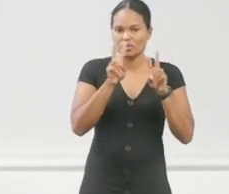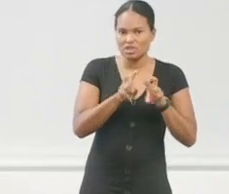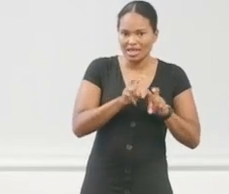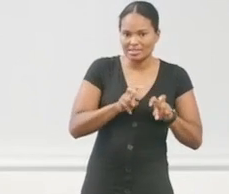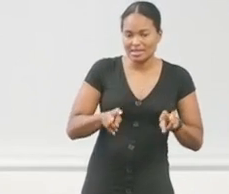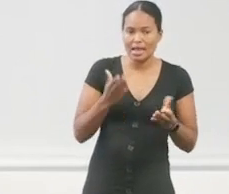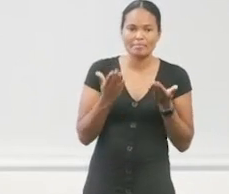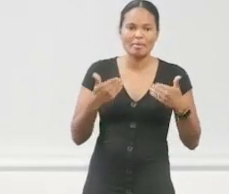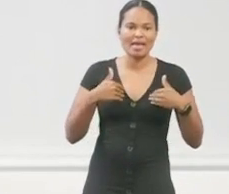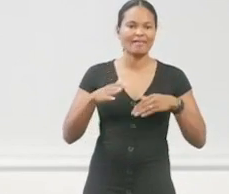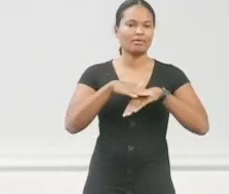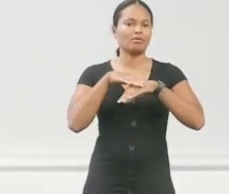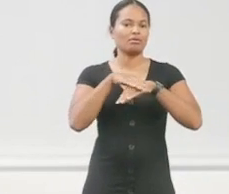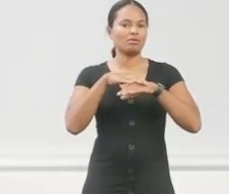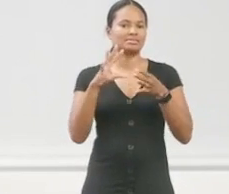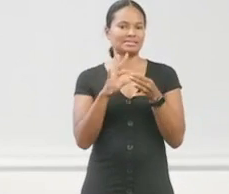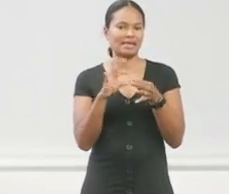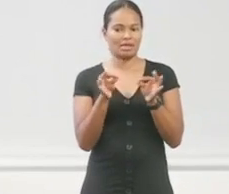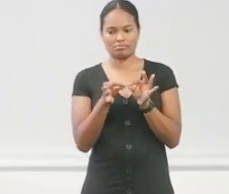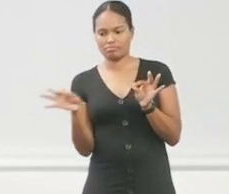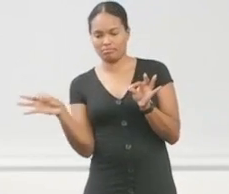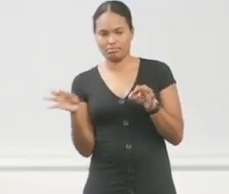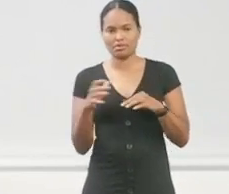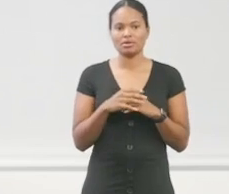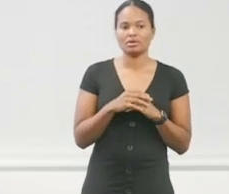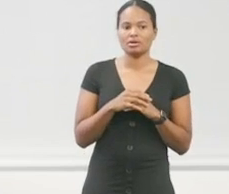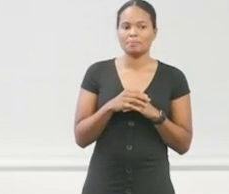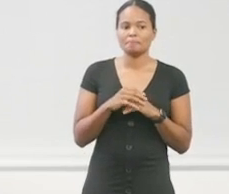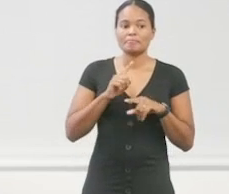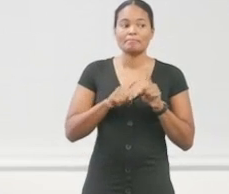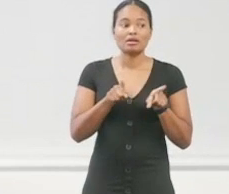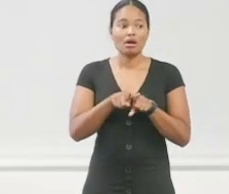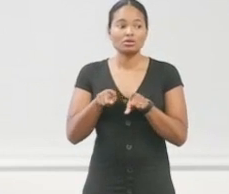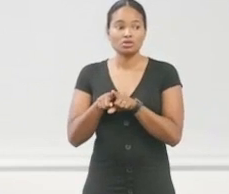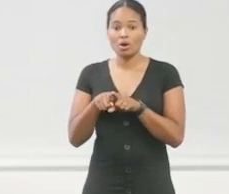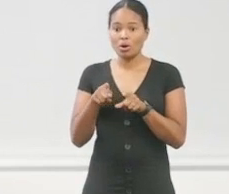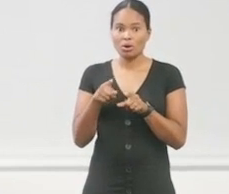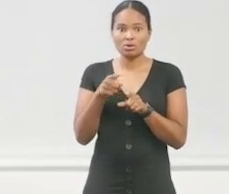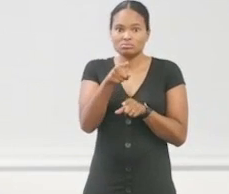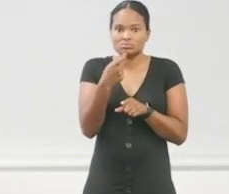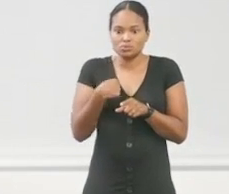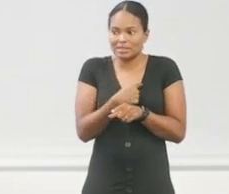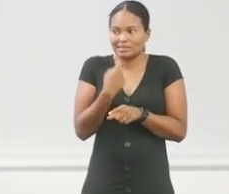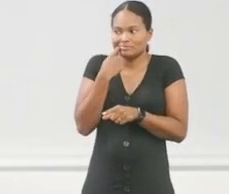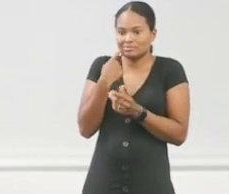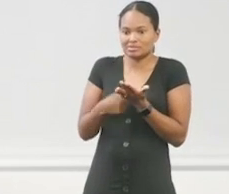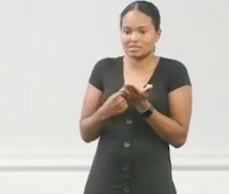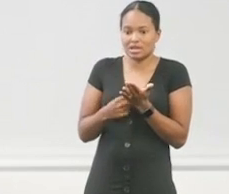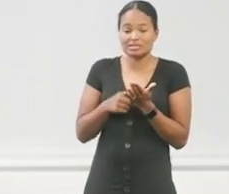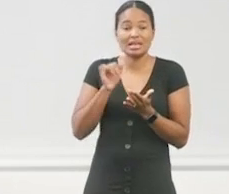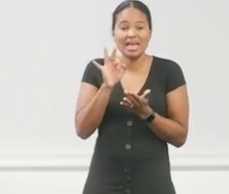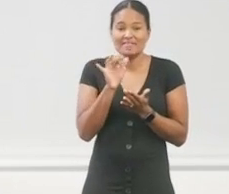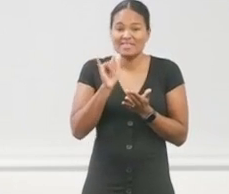some generic statements, but then also with what you just learned, if it's a very